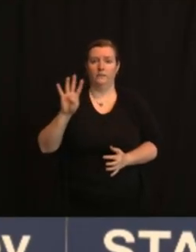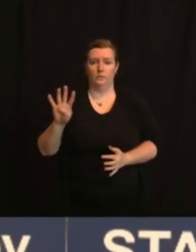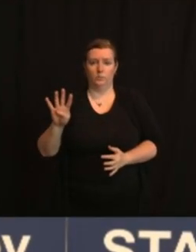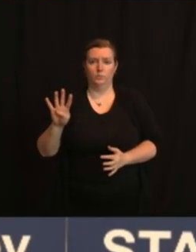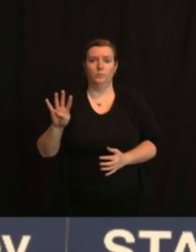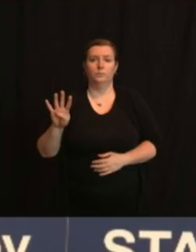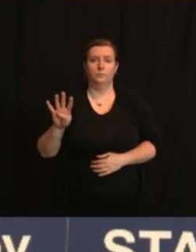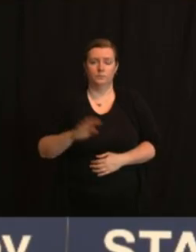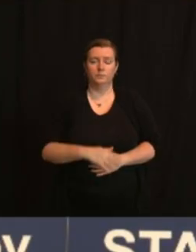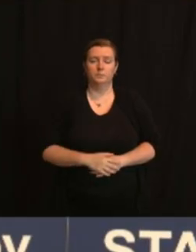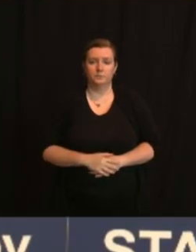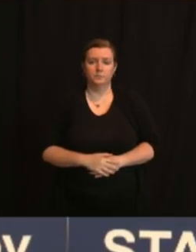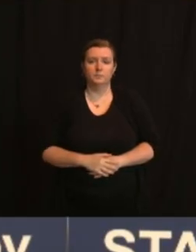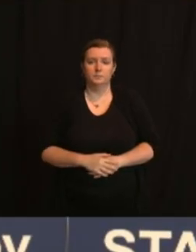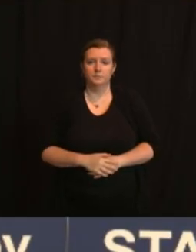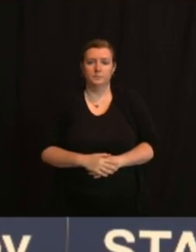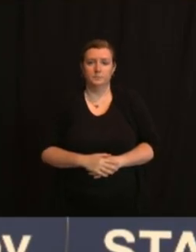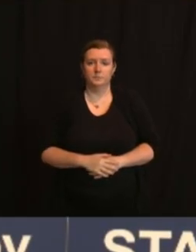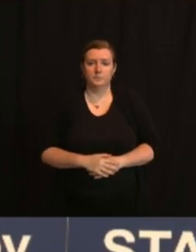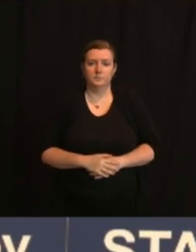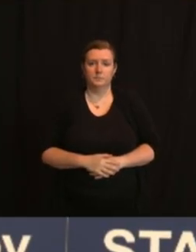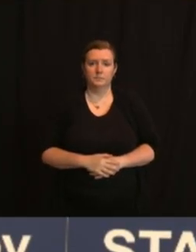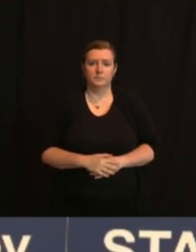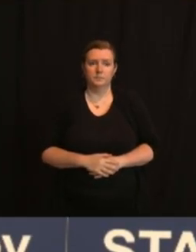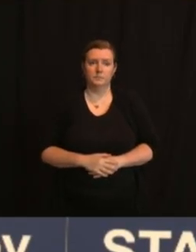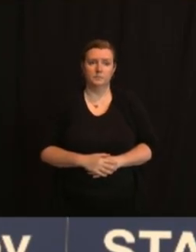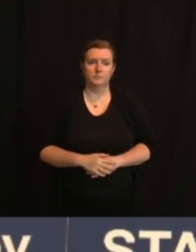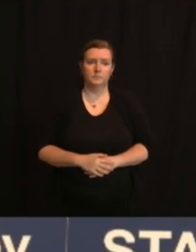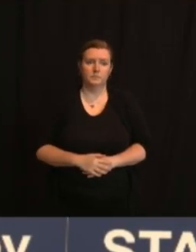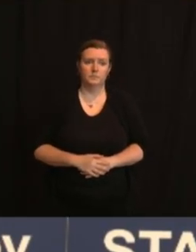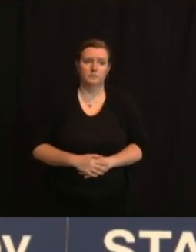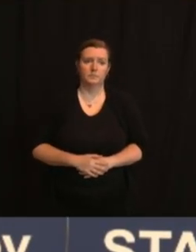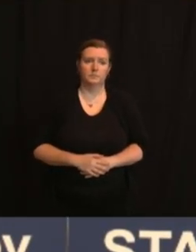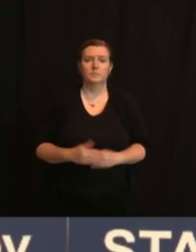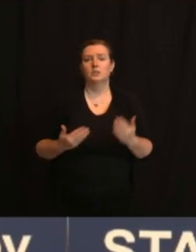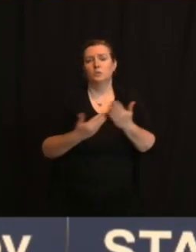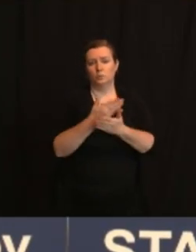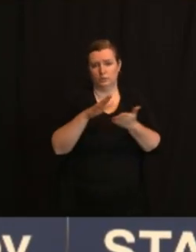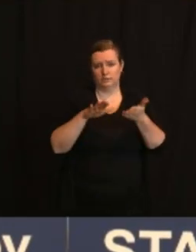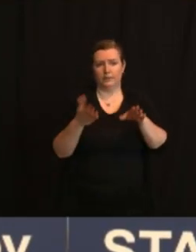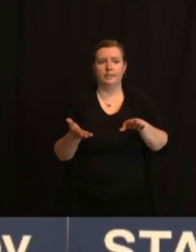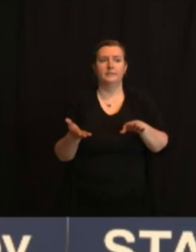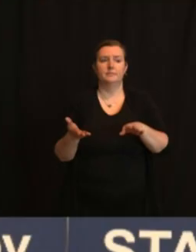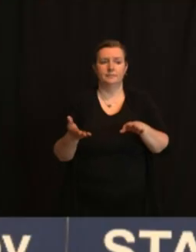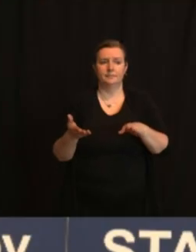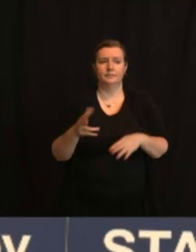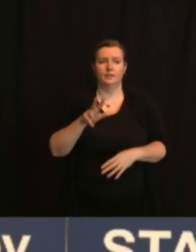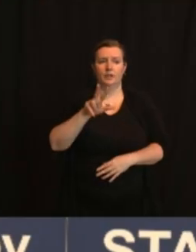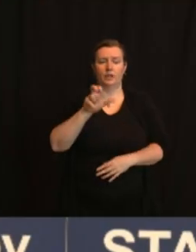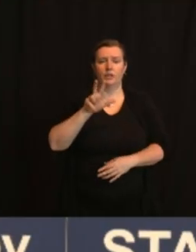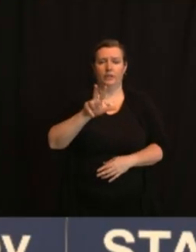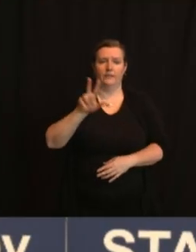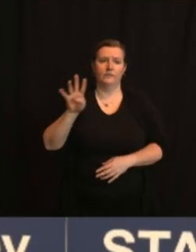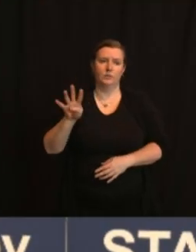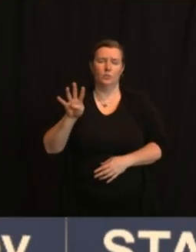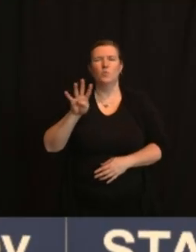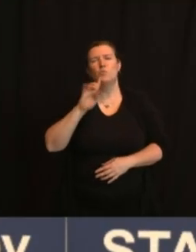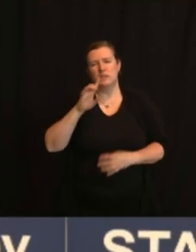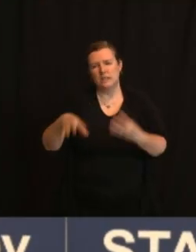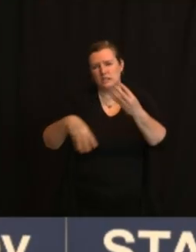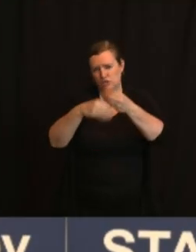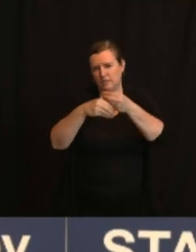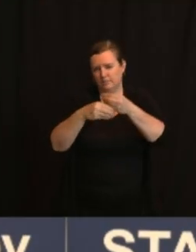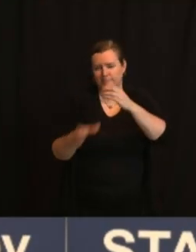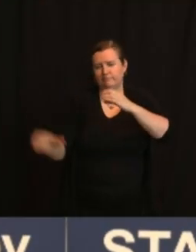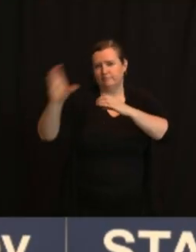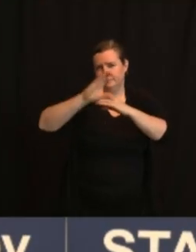130,593 cases in the state and 334 additional deaths. The breakdown of deaths by race and ethnicity